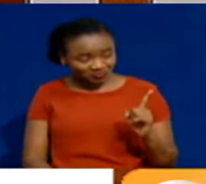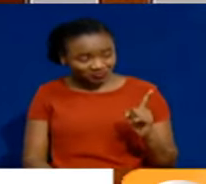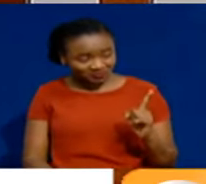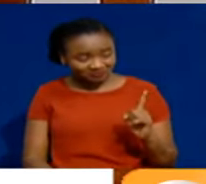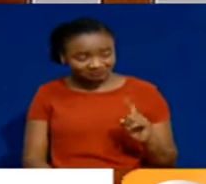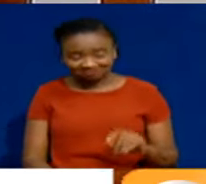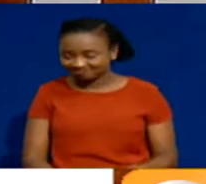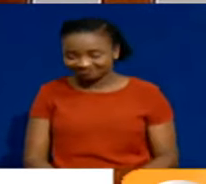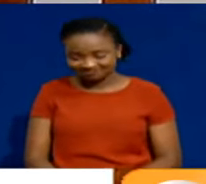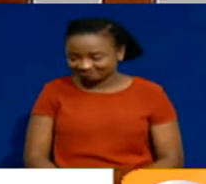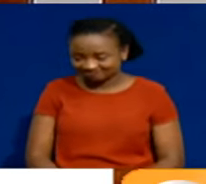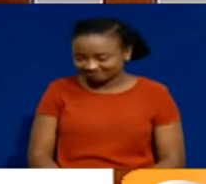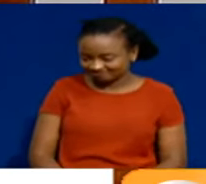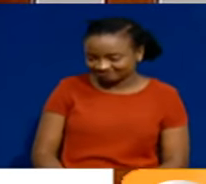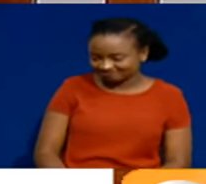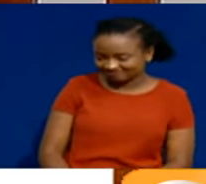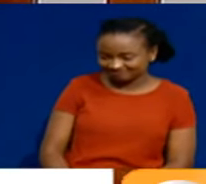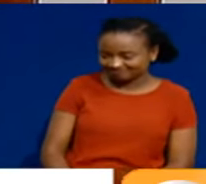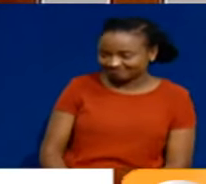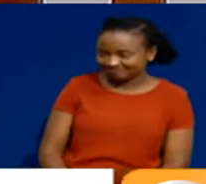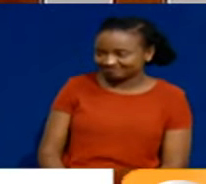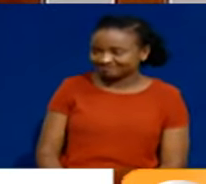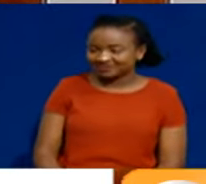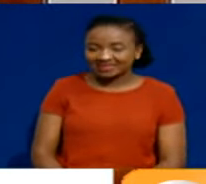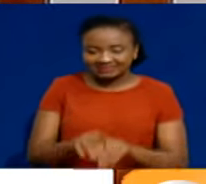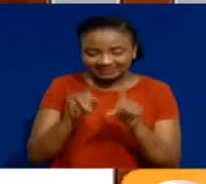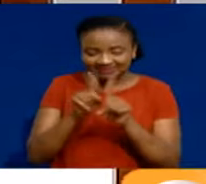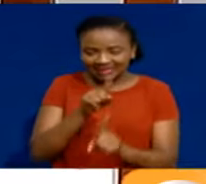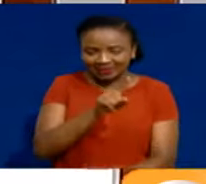It is worrying, you know.